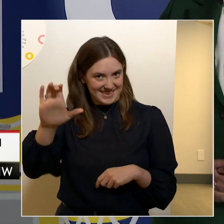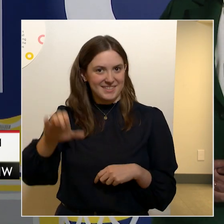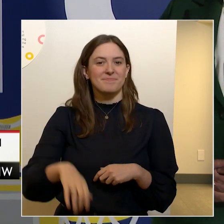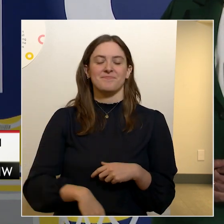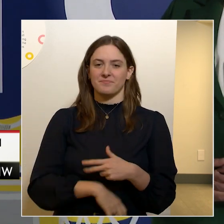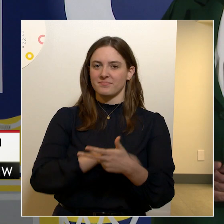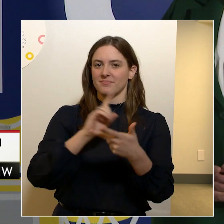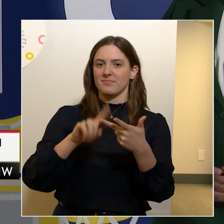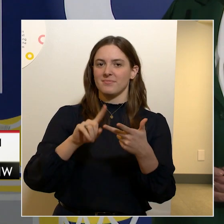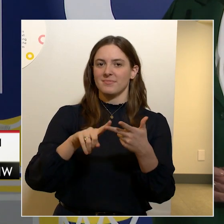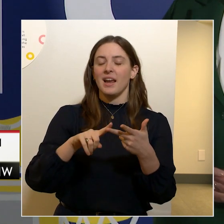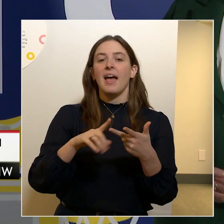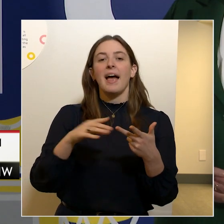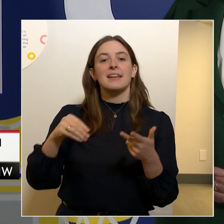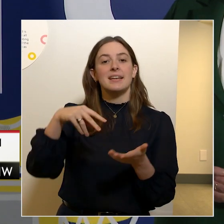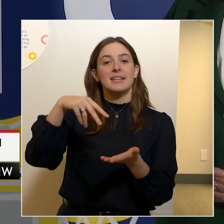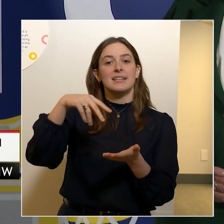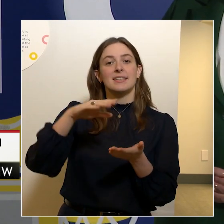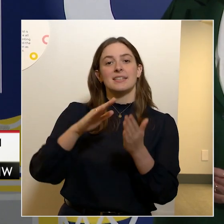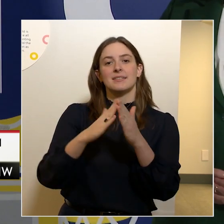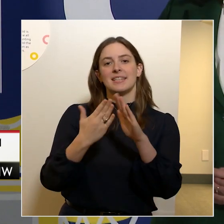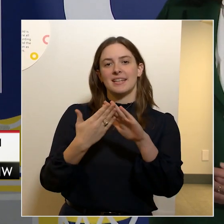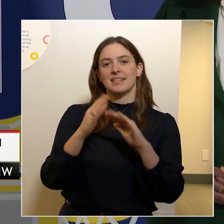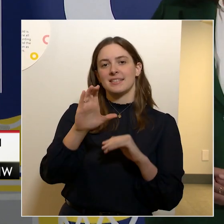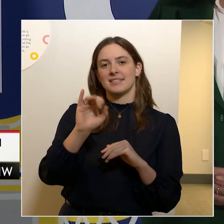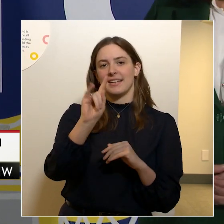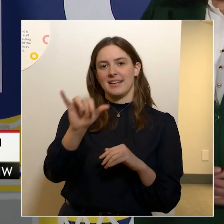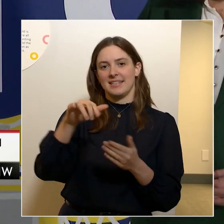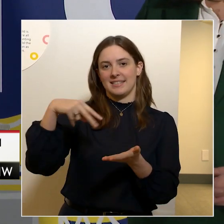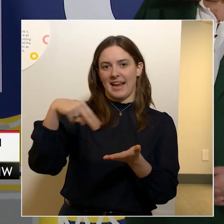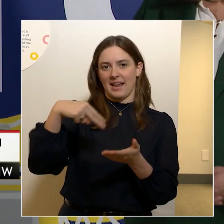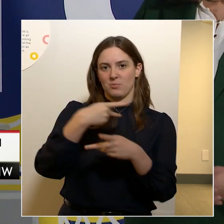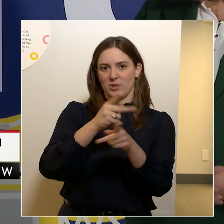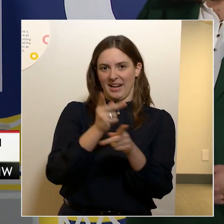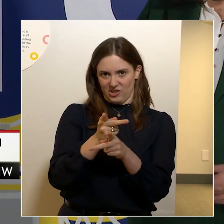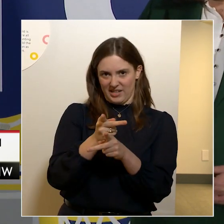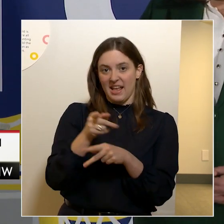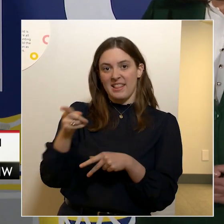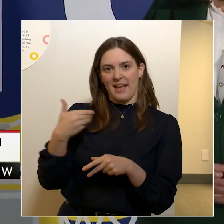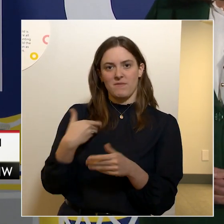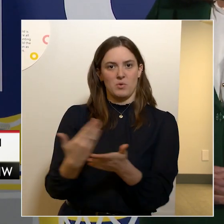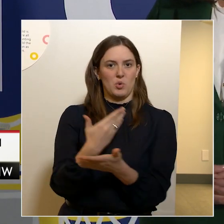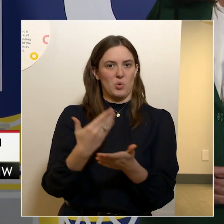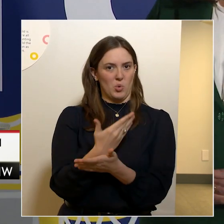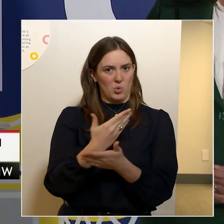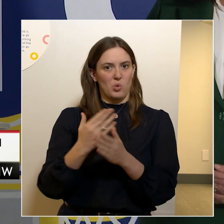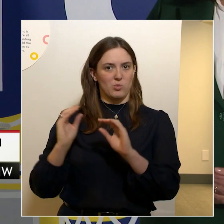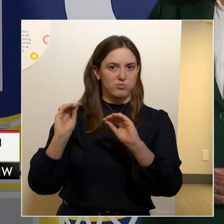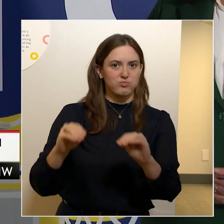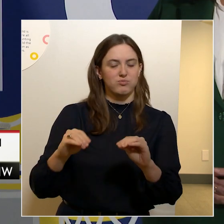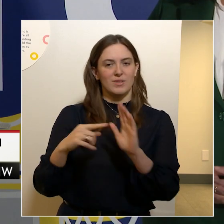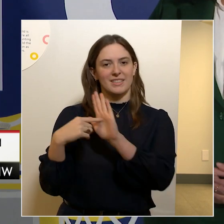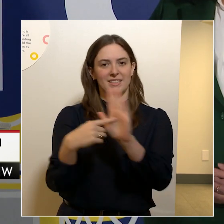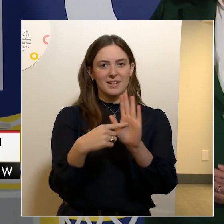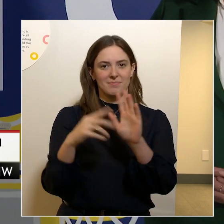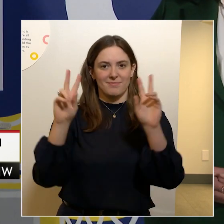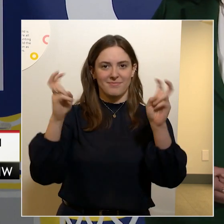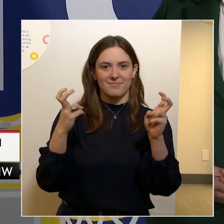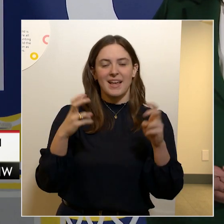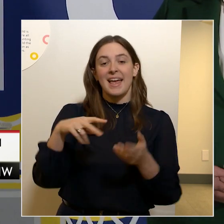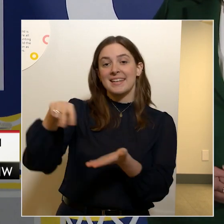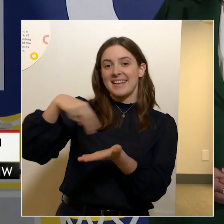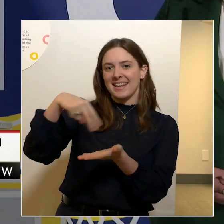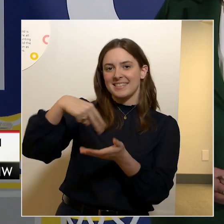finally, City Dance Productions, which is developing the Dancing in Pixels exhibit at the Transformer Gallery in